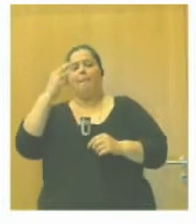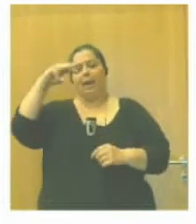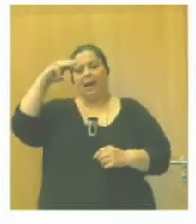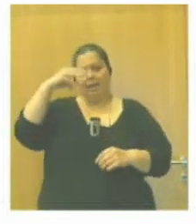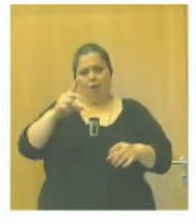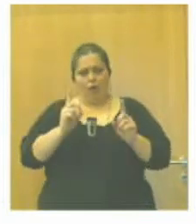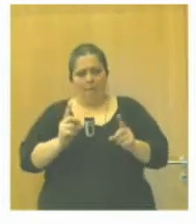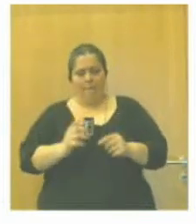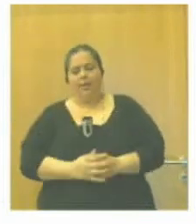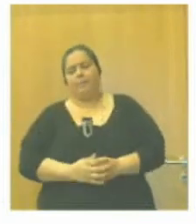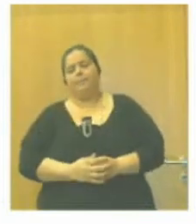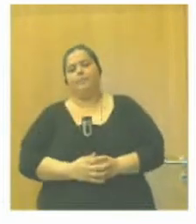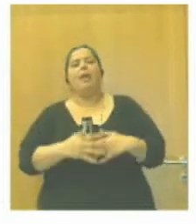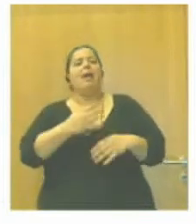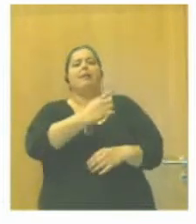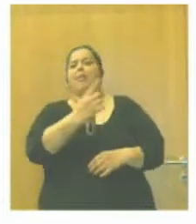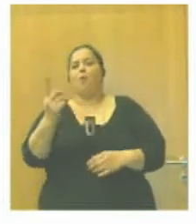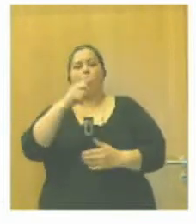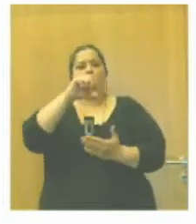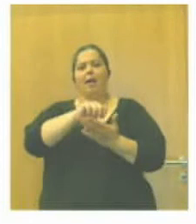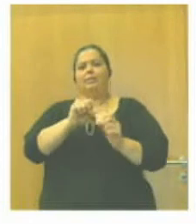with their own context, each with their own